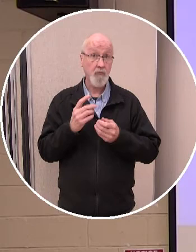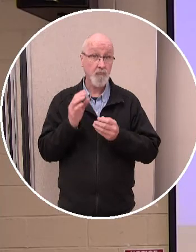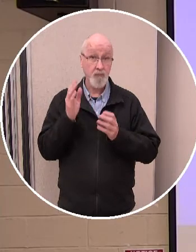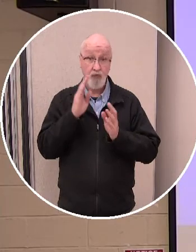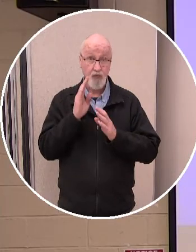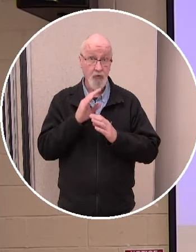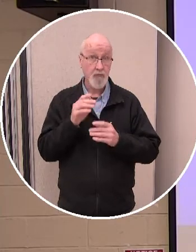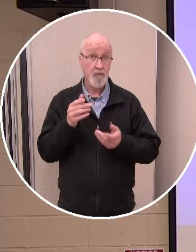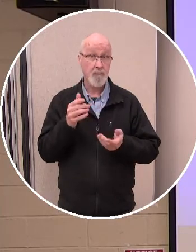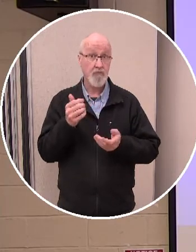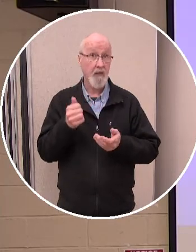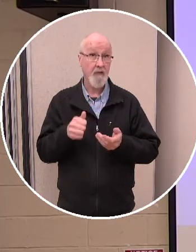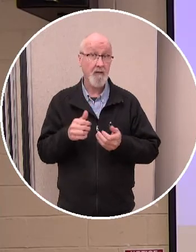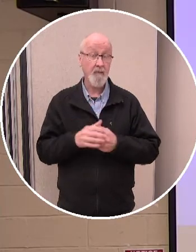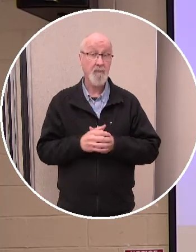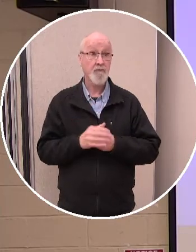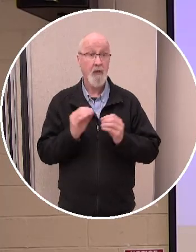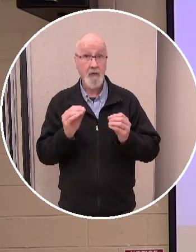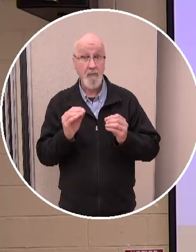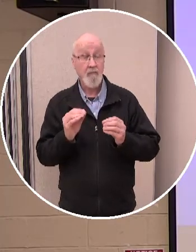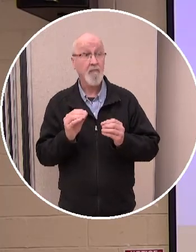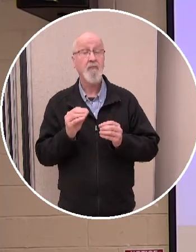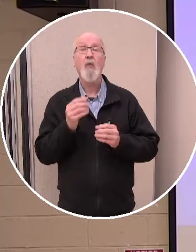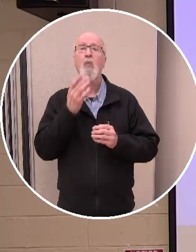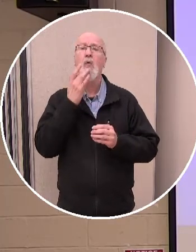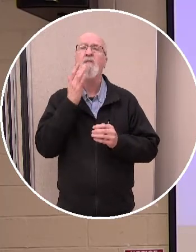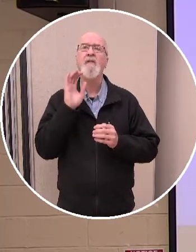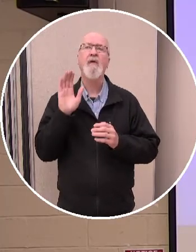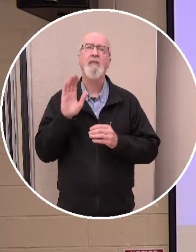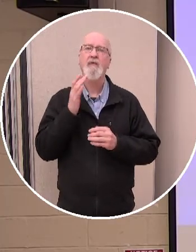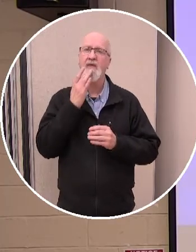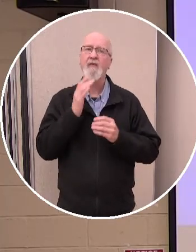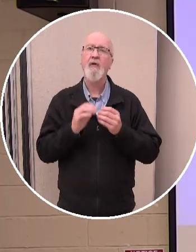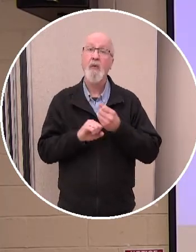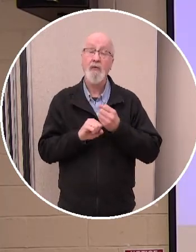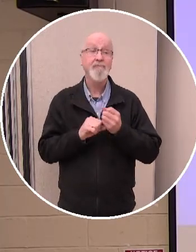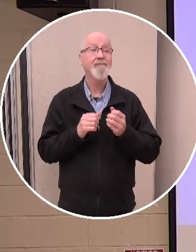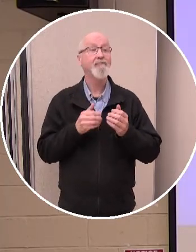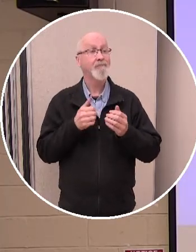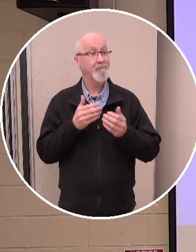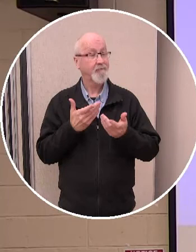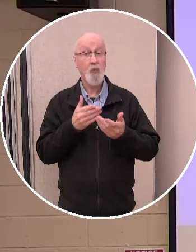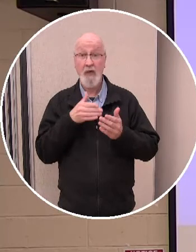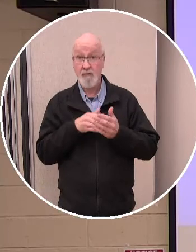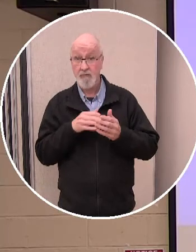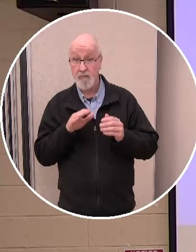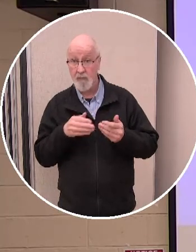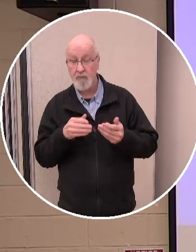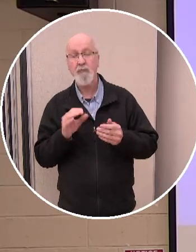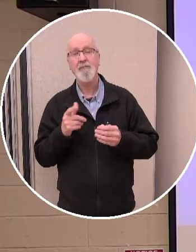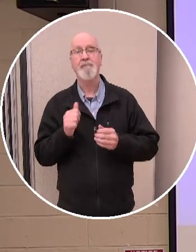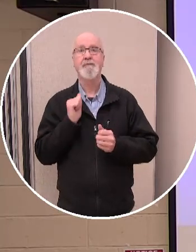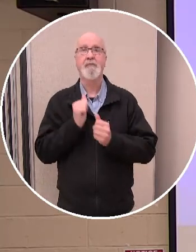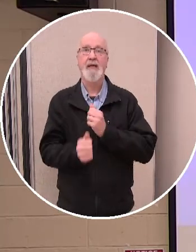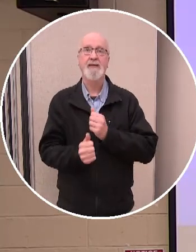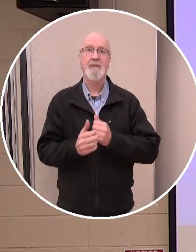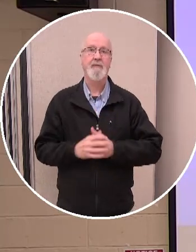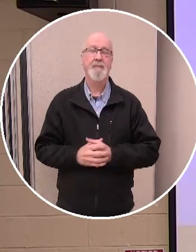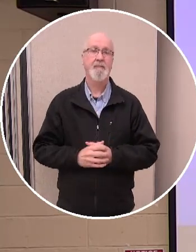concerns? Hearing none, all in favor of the motion? Those against? Motion carries. Thank you.